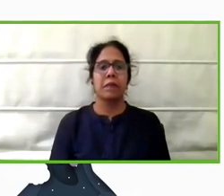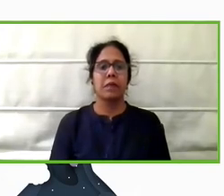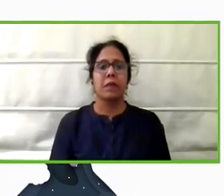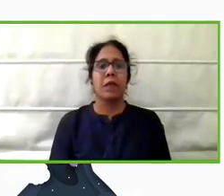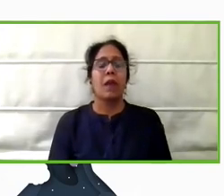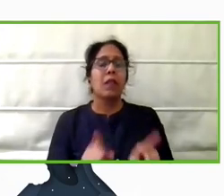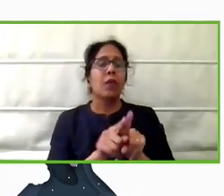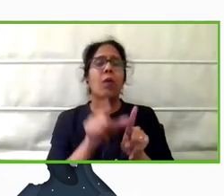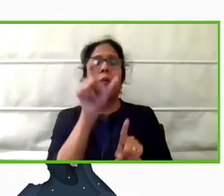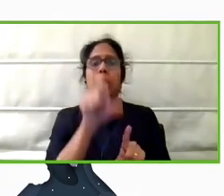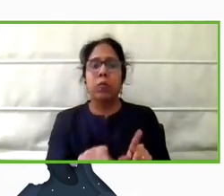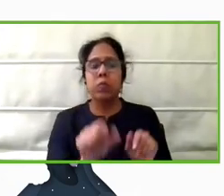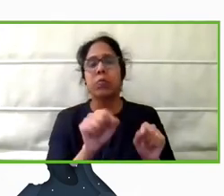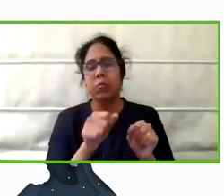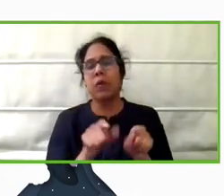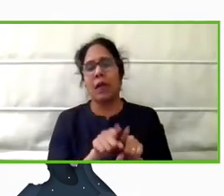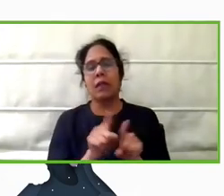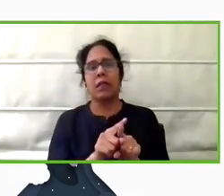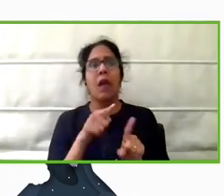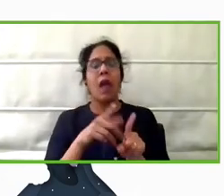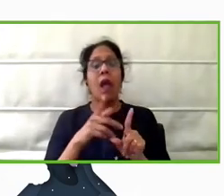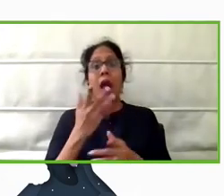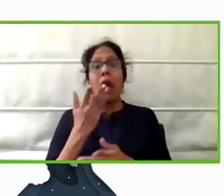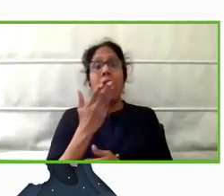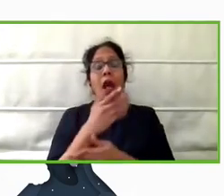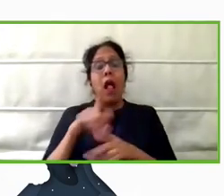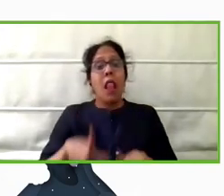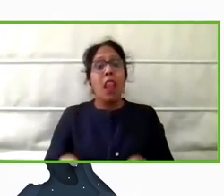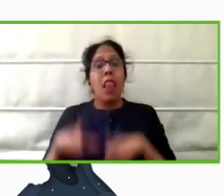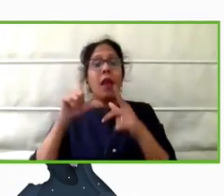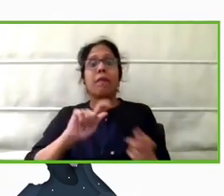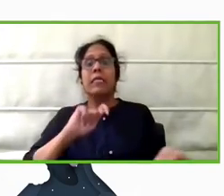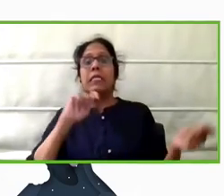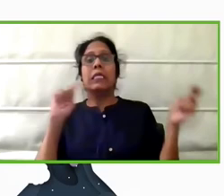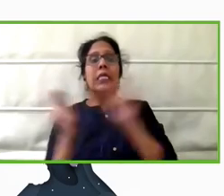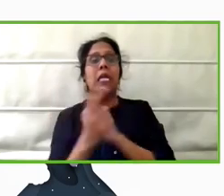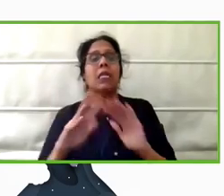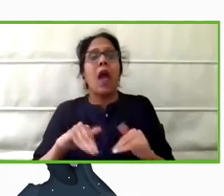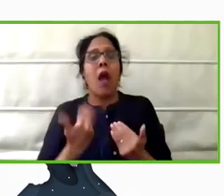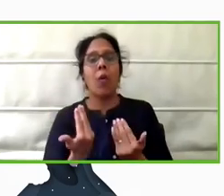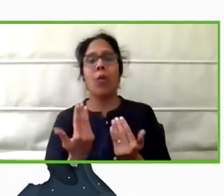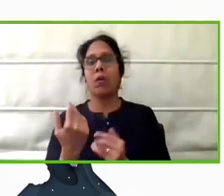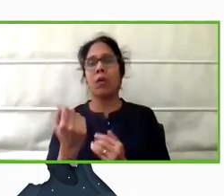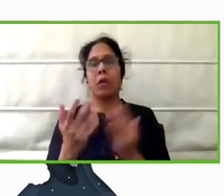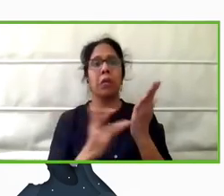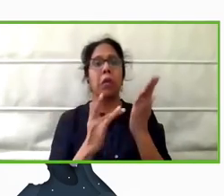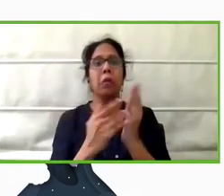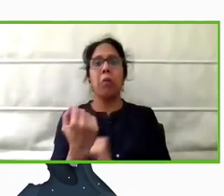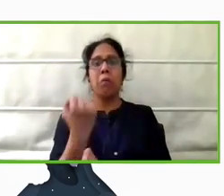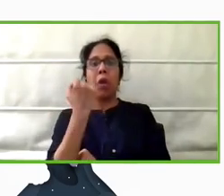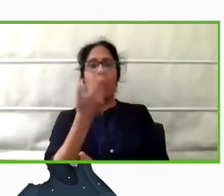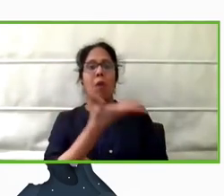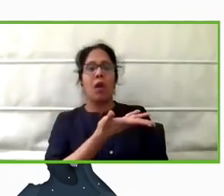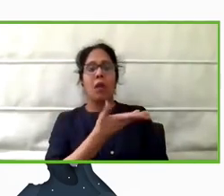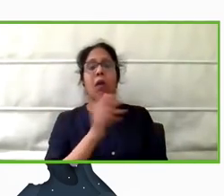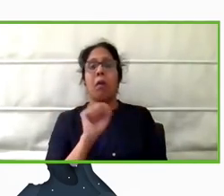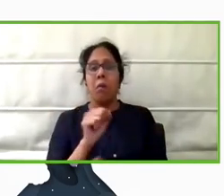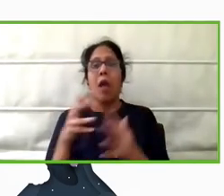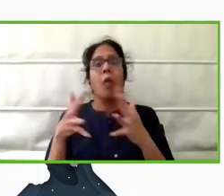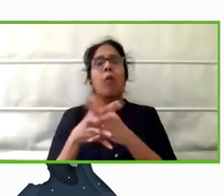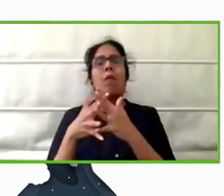of how somebody's life can change with change and the power of technology to make that. Look, at Wipro, we've tried to be